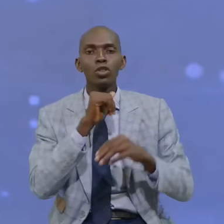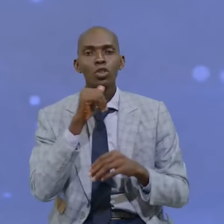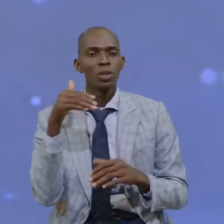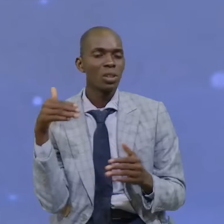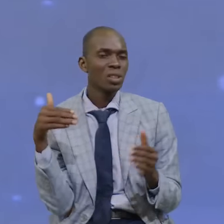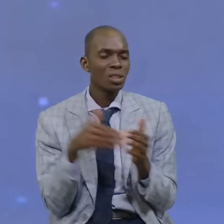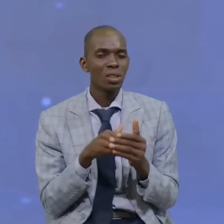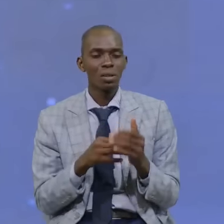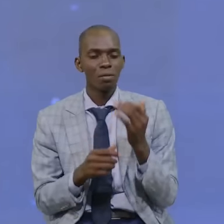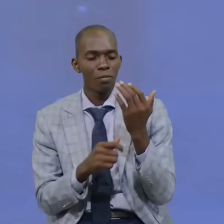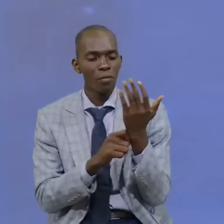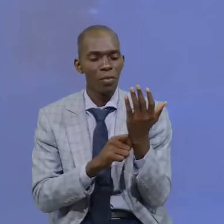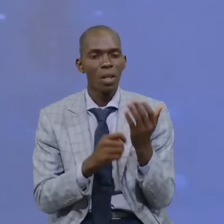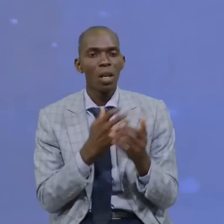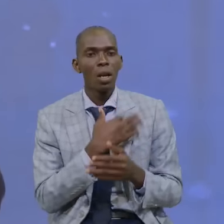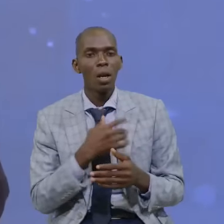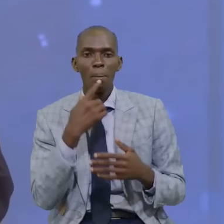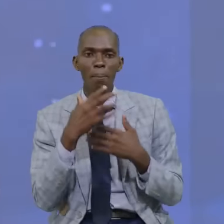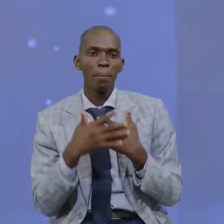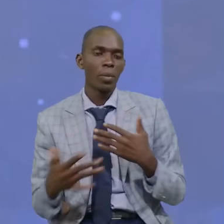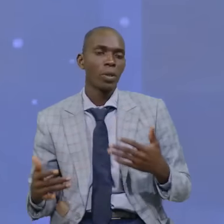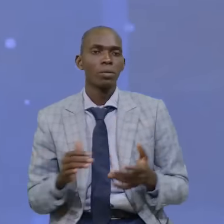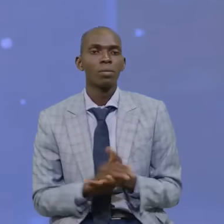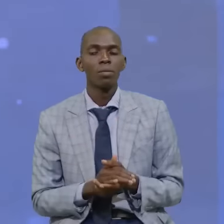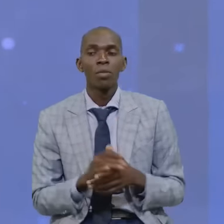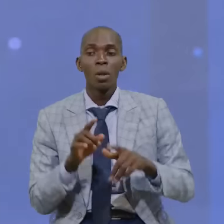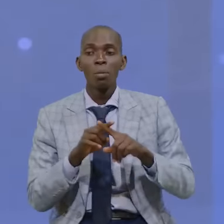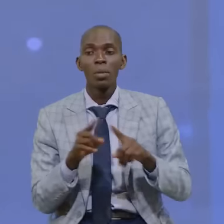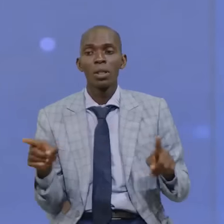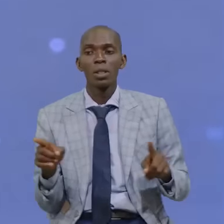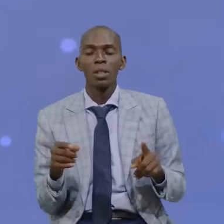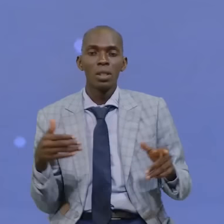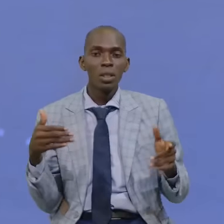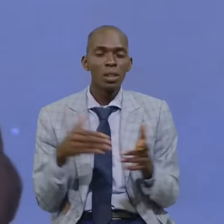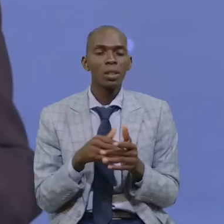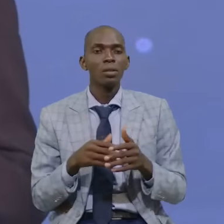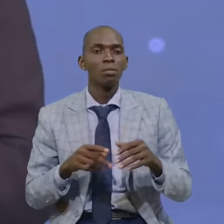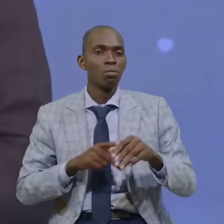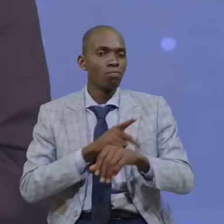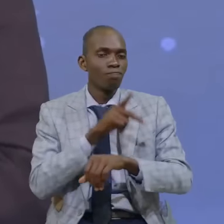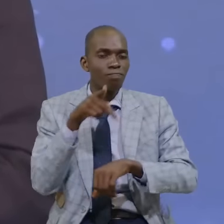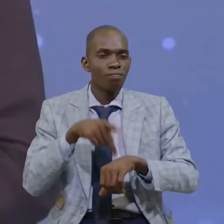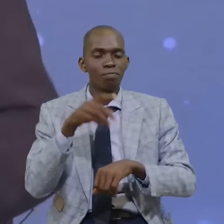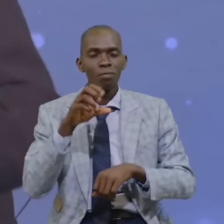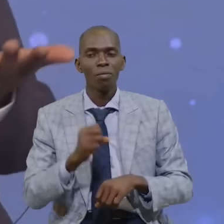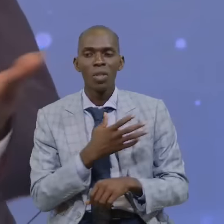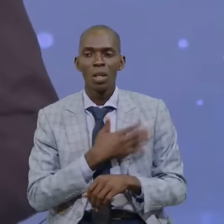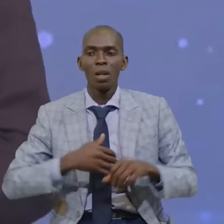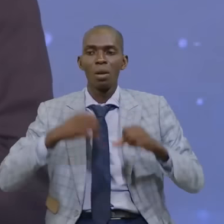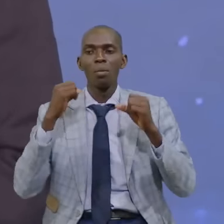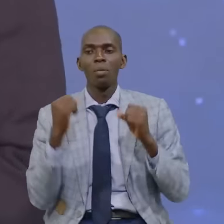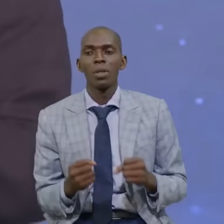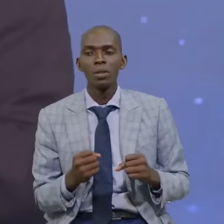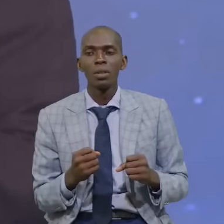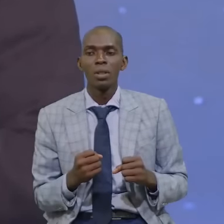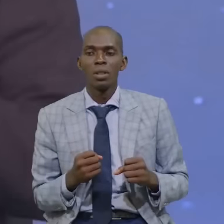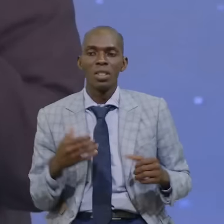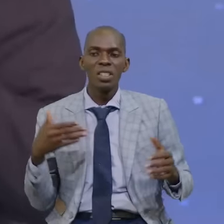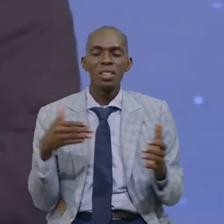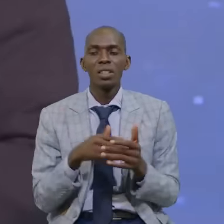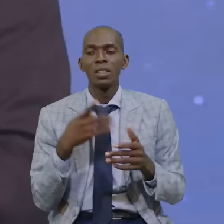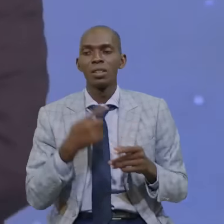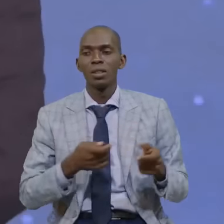flesh and blood, but against principalities and powers, against the rulers